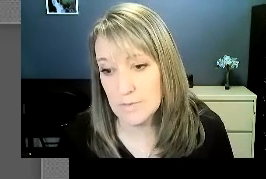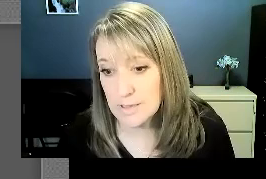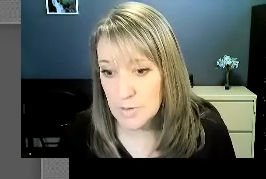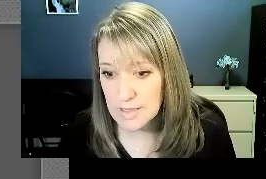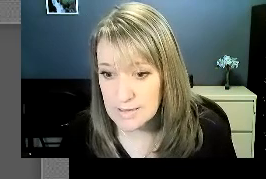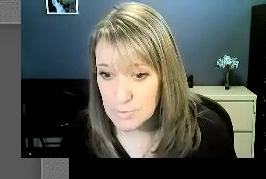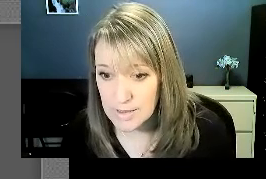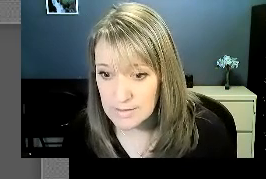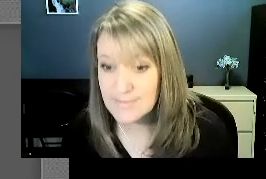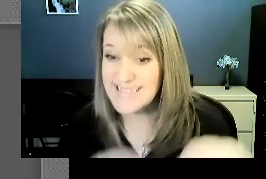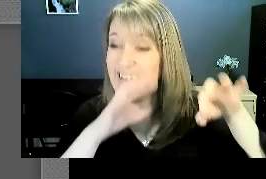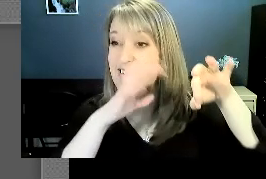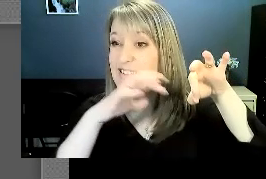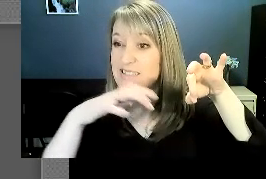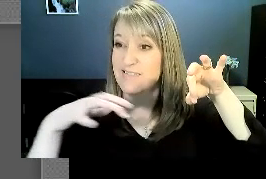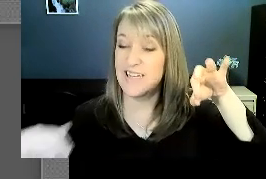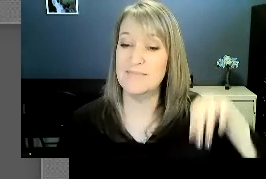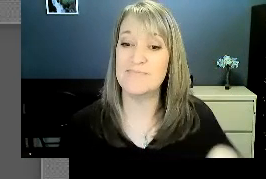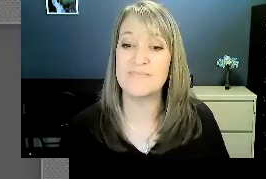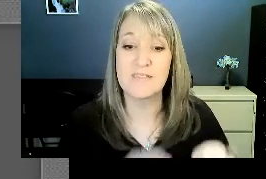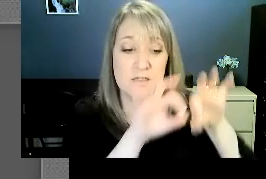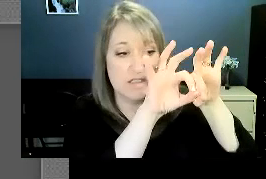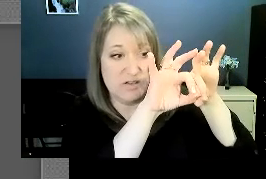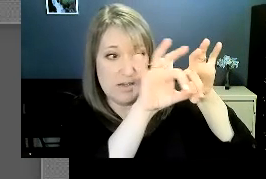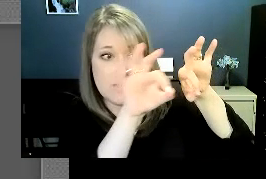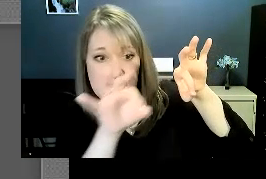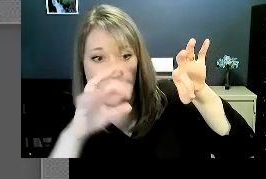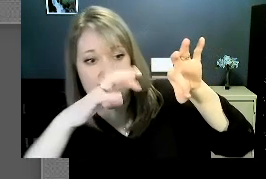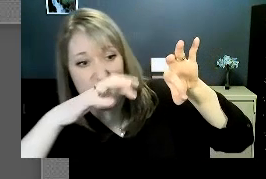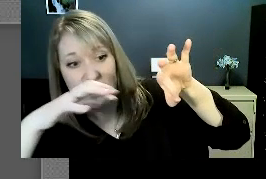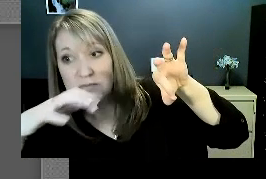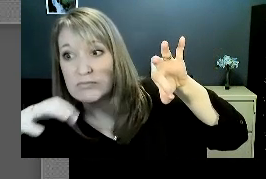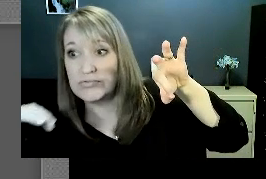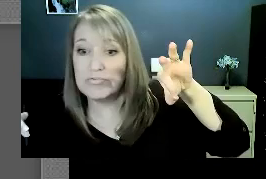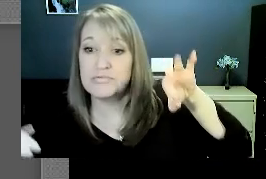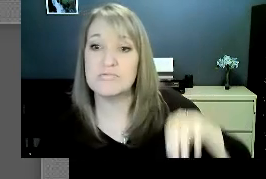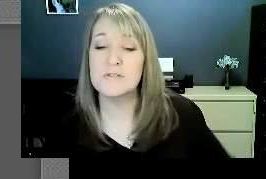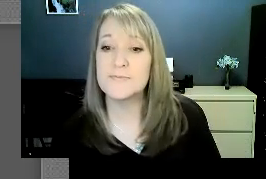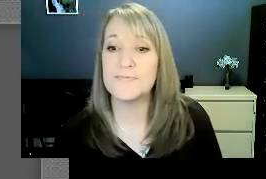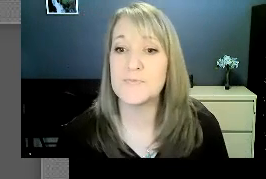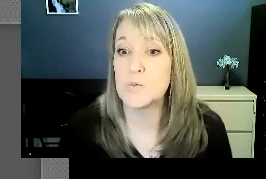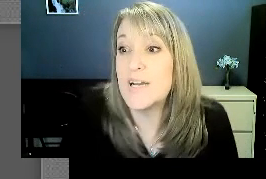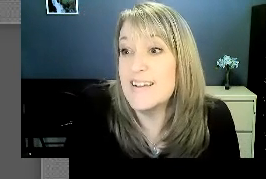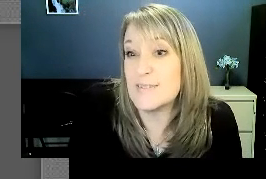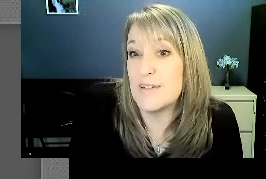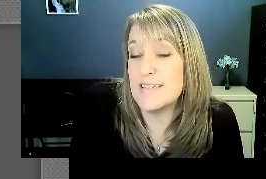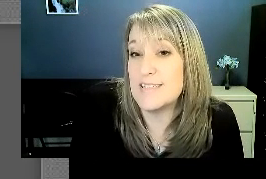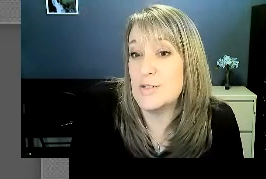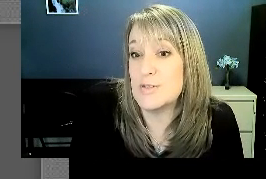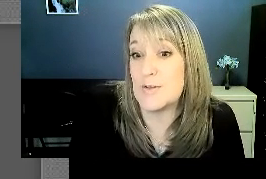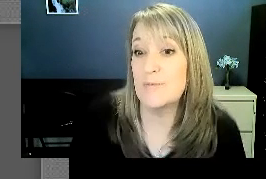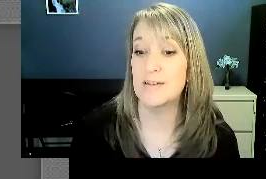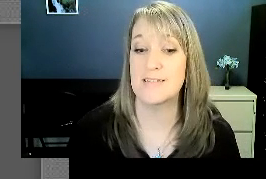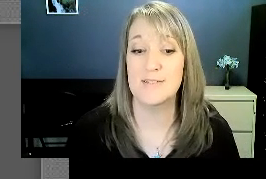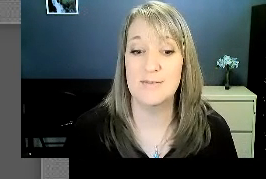they're not really polka dots, but scales, right? So come this way. What else? What else